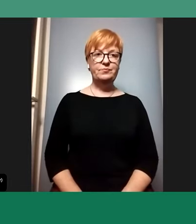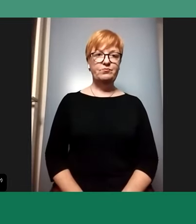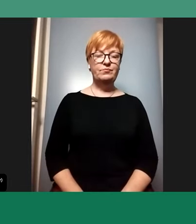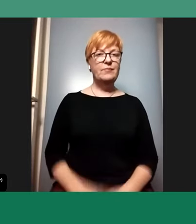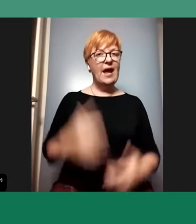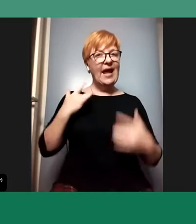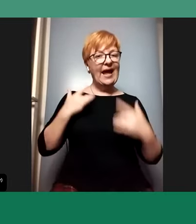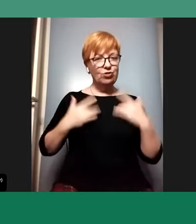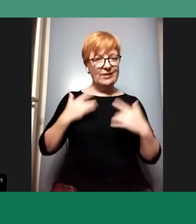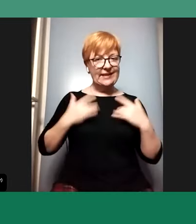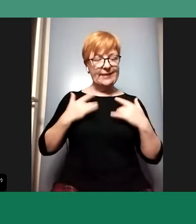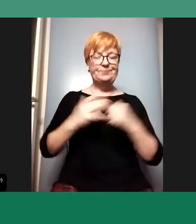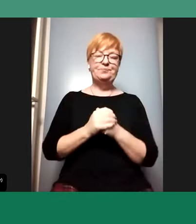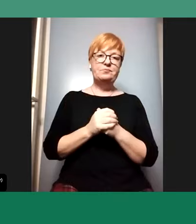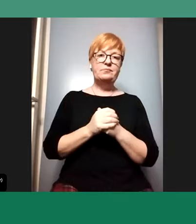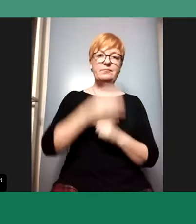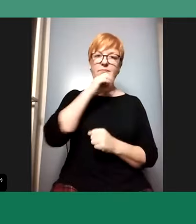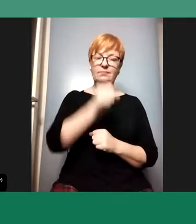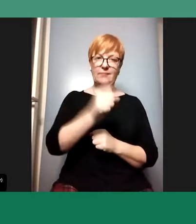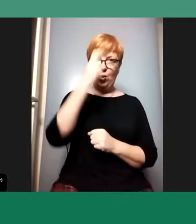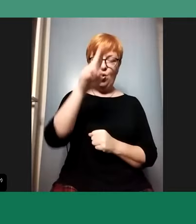Interestingly enough, there was a guy called George Arthur Roberts